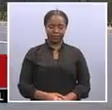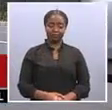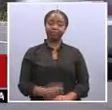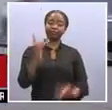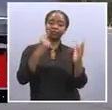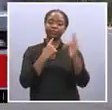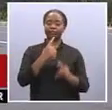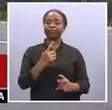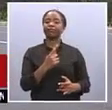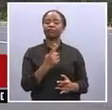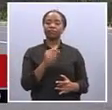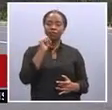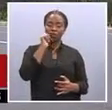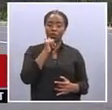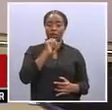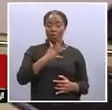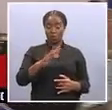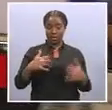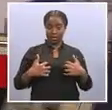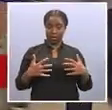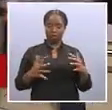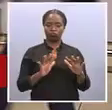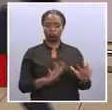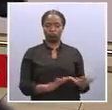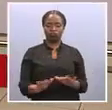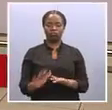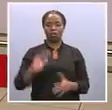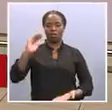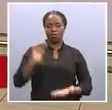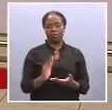accordingly if or when water restrictions are relaxed in the future.